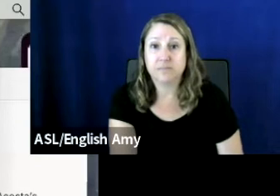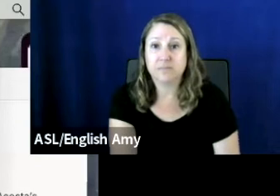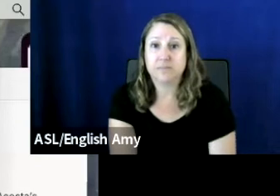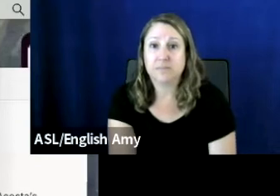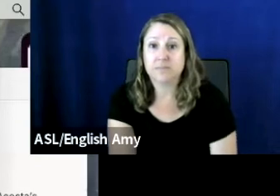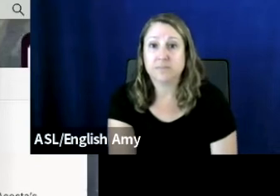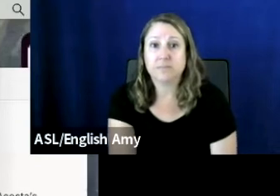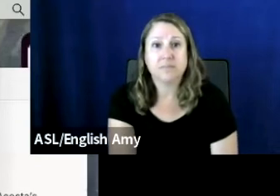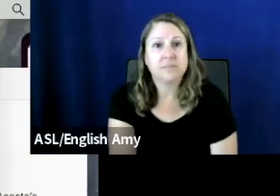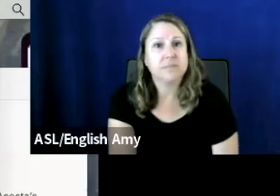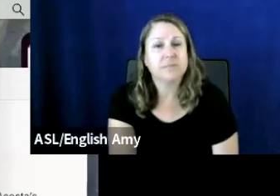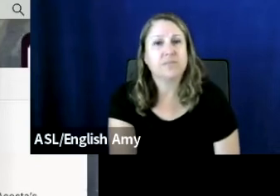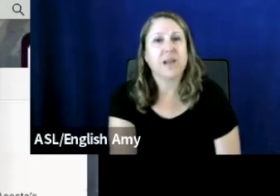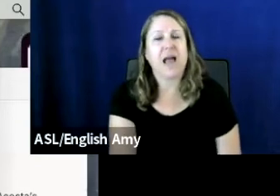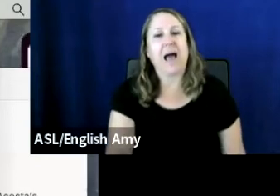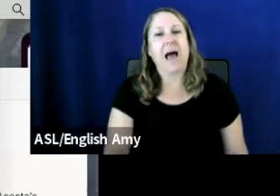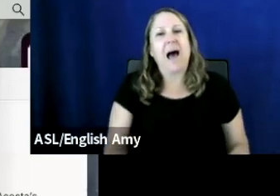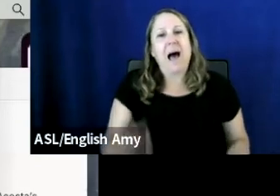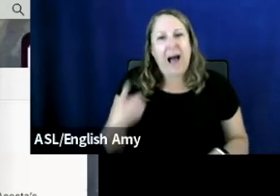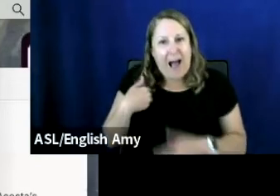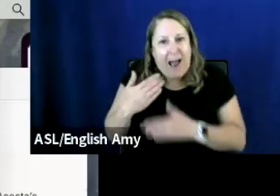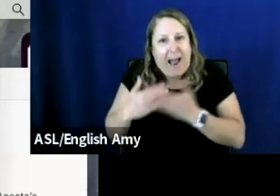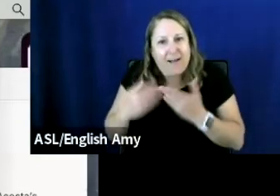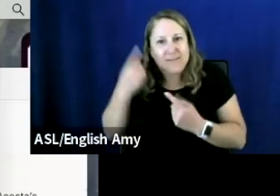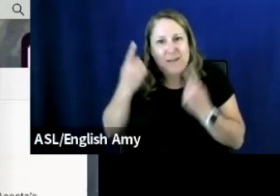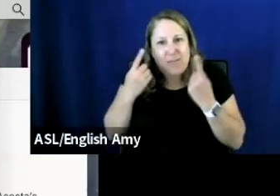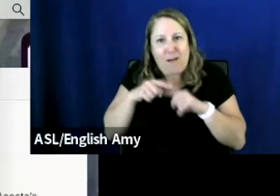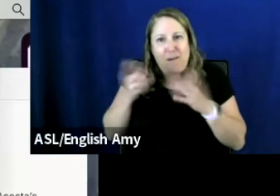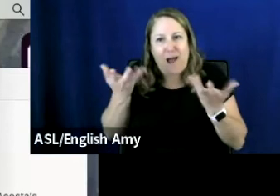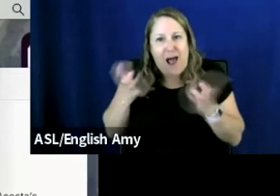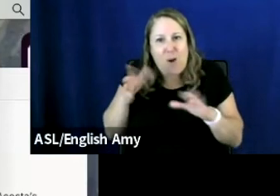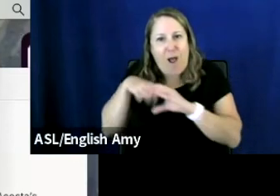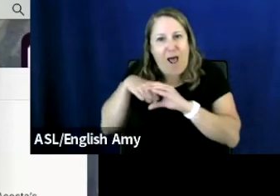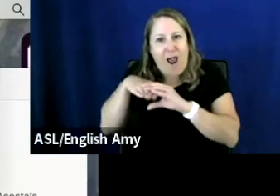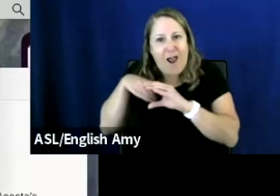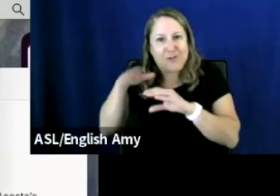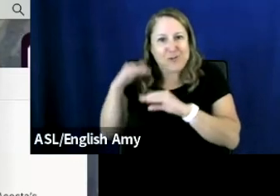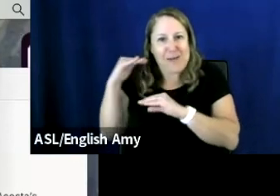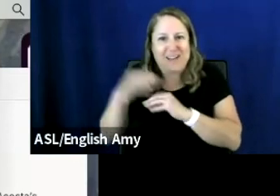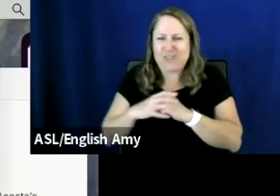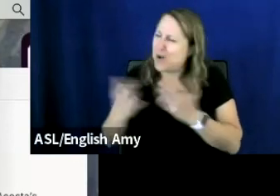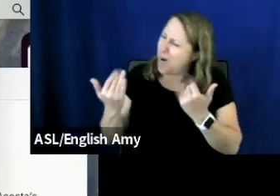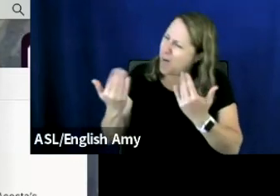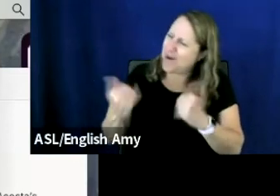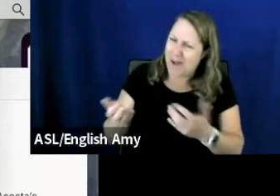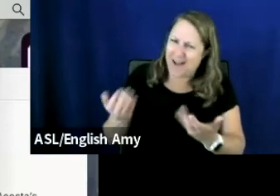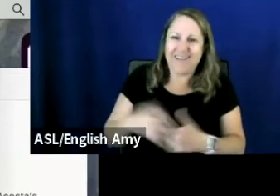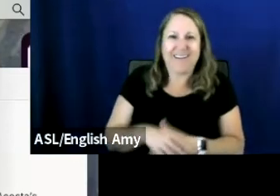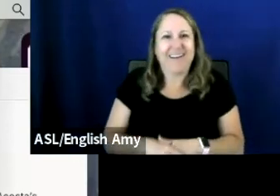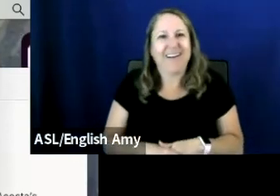I have some thoughts about, I don't want to talk too much. No, feel free. I was